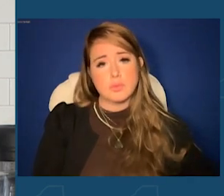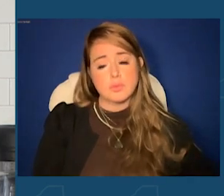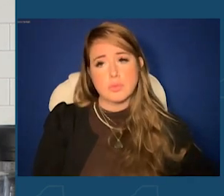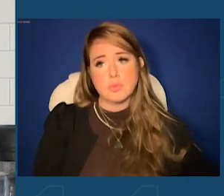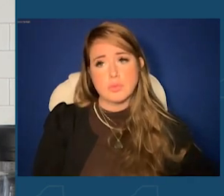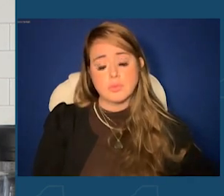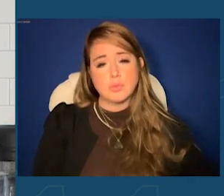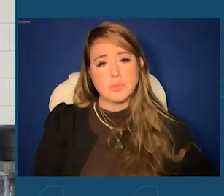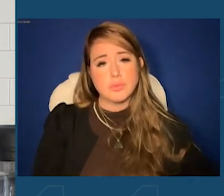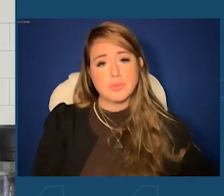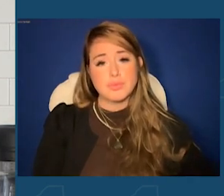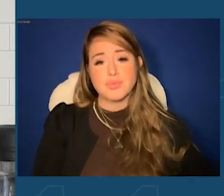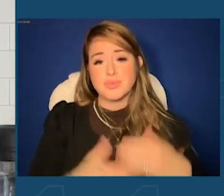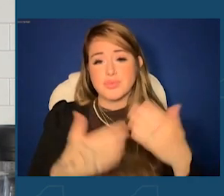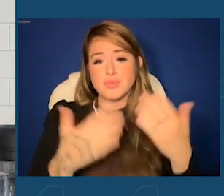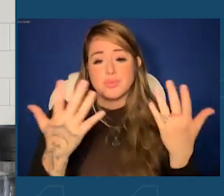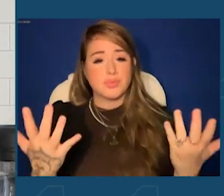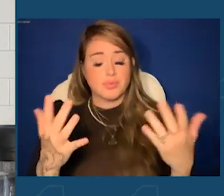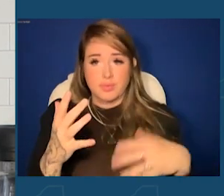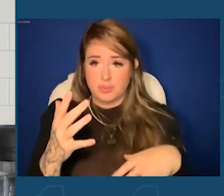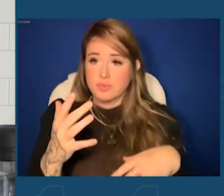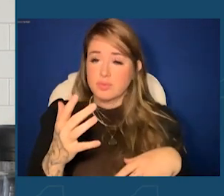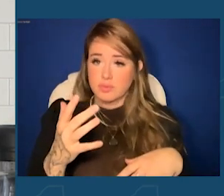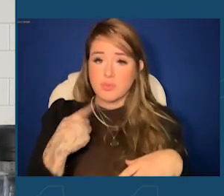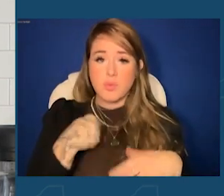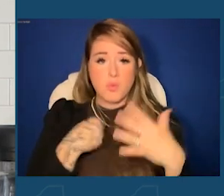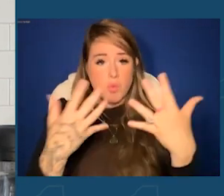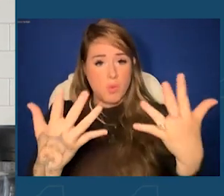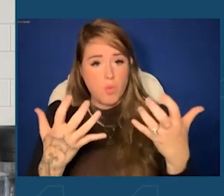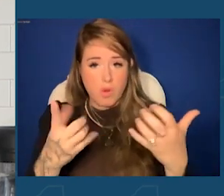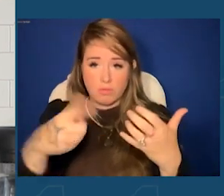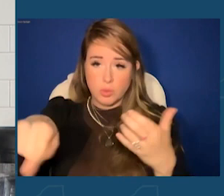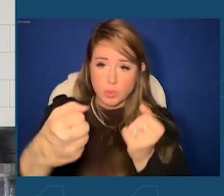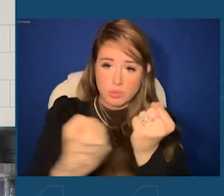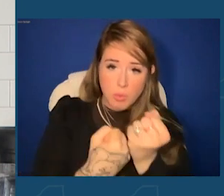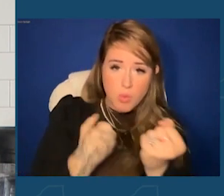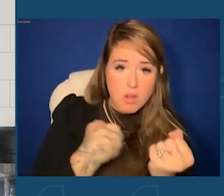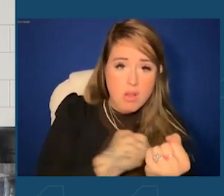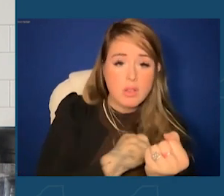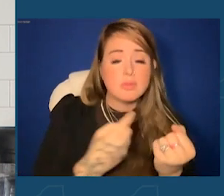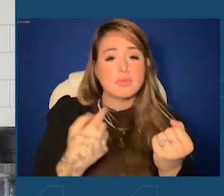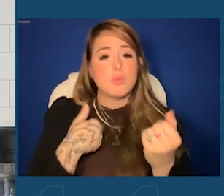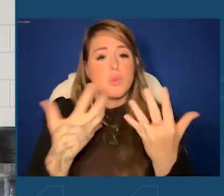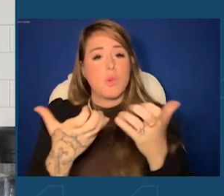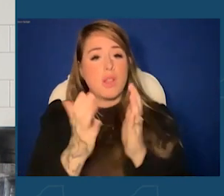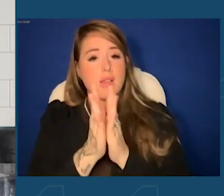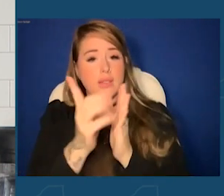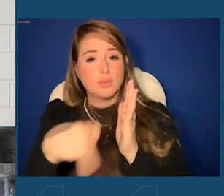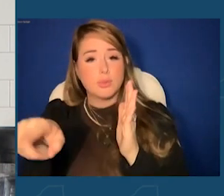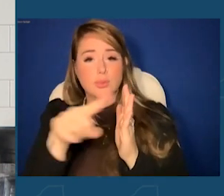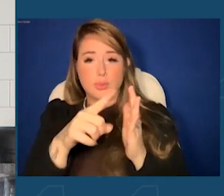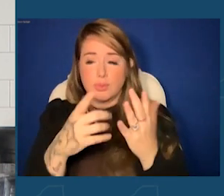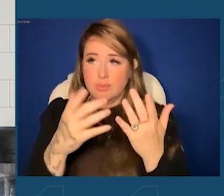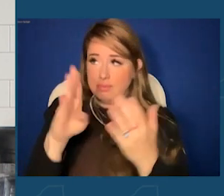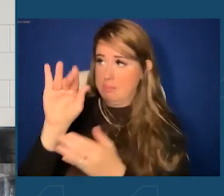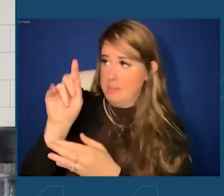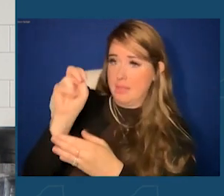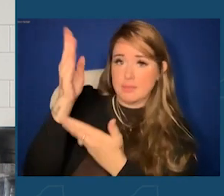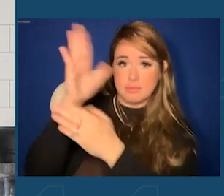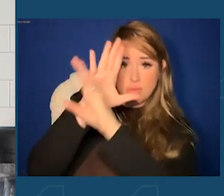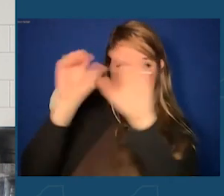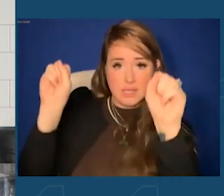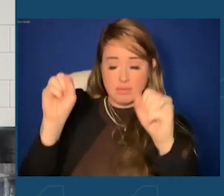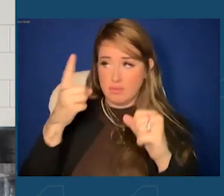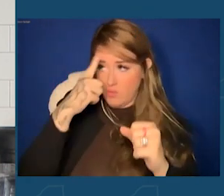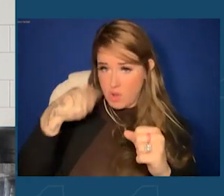much. Solamente queremos que nos apoyen, queremos pedirle al presidente Biden de parte de nosotros los